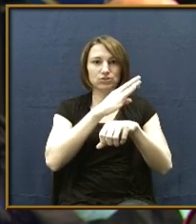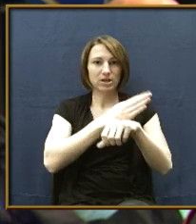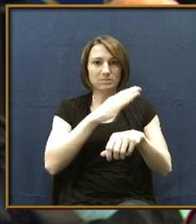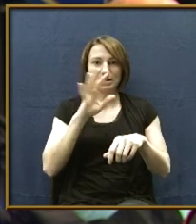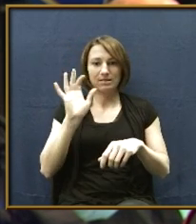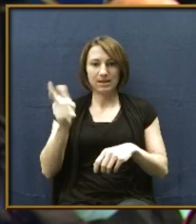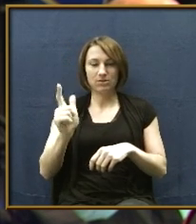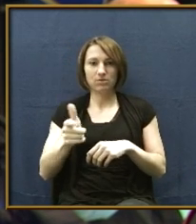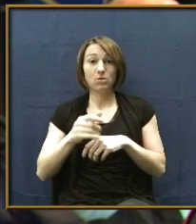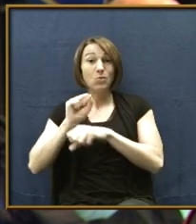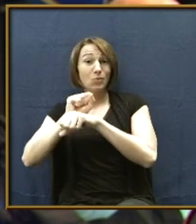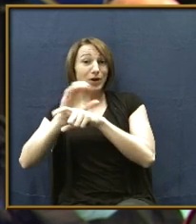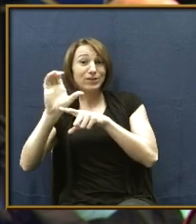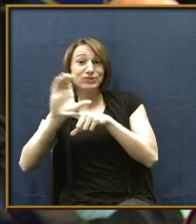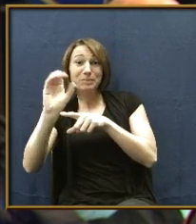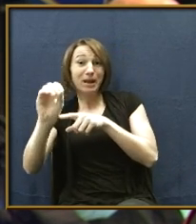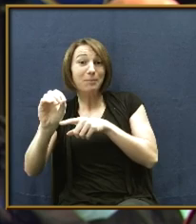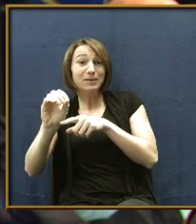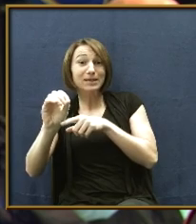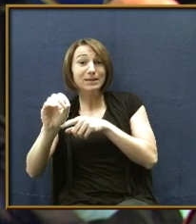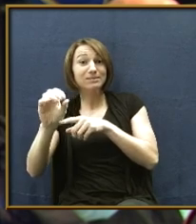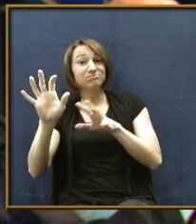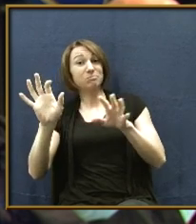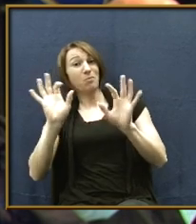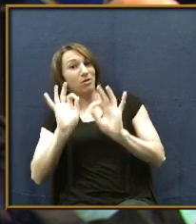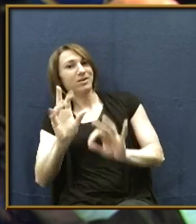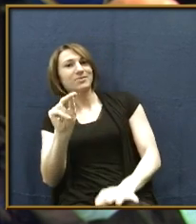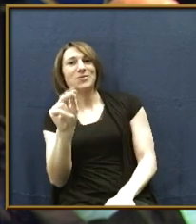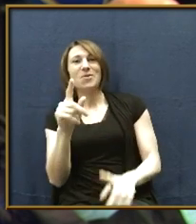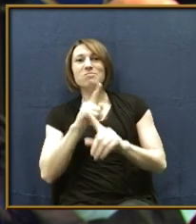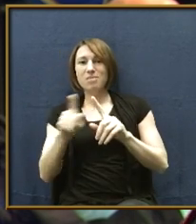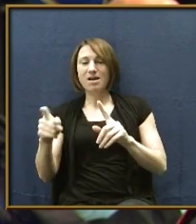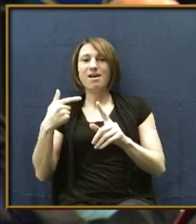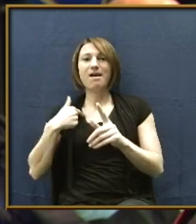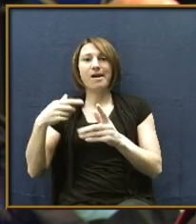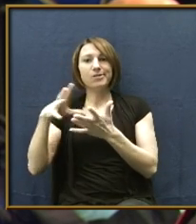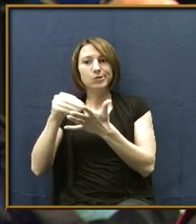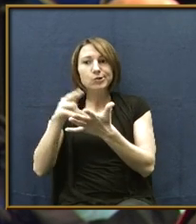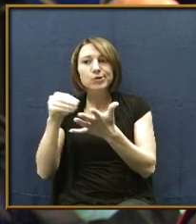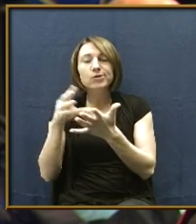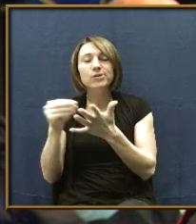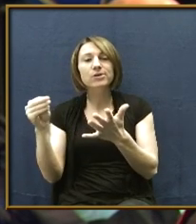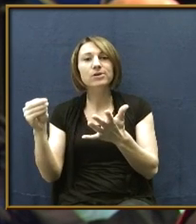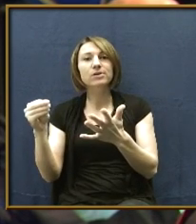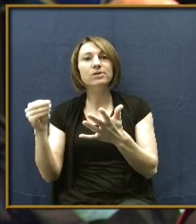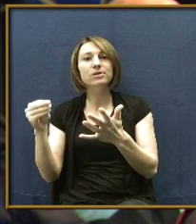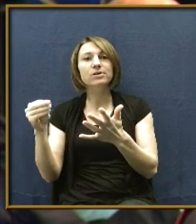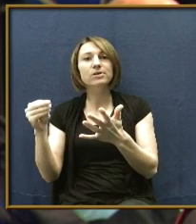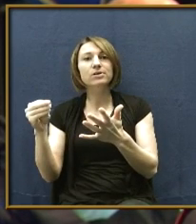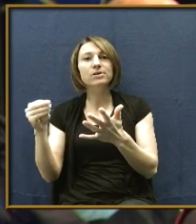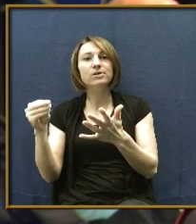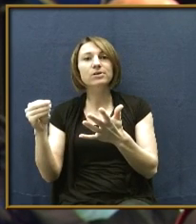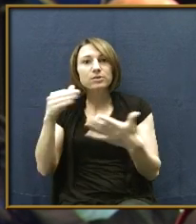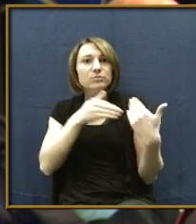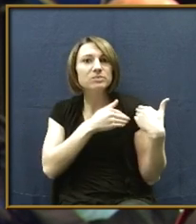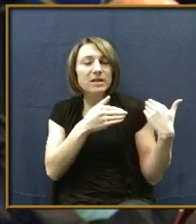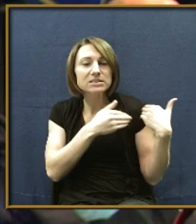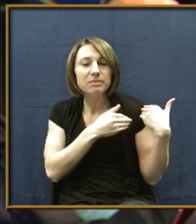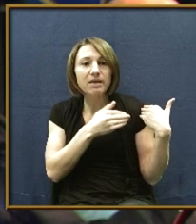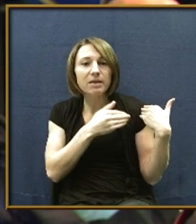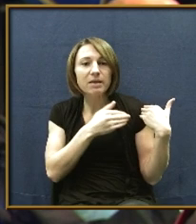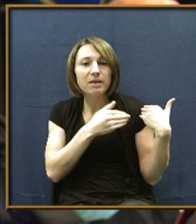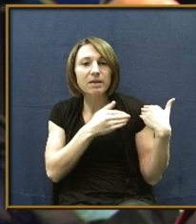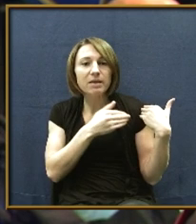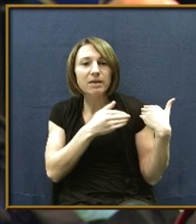job, but it did provide me with a great opportunity to learn firsthand responsibility for